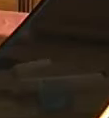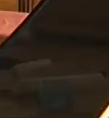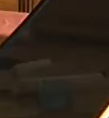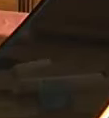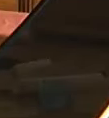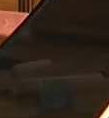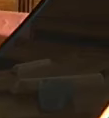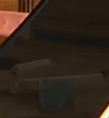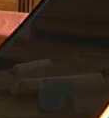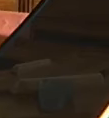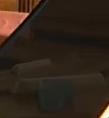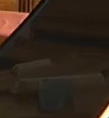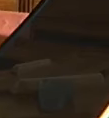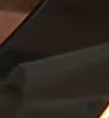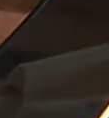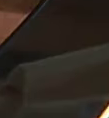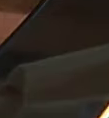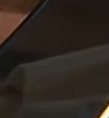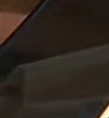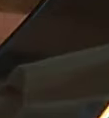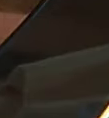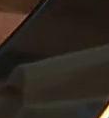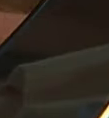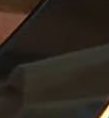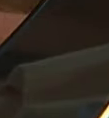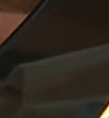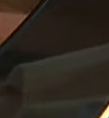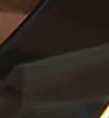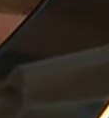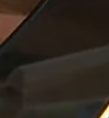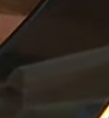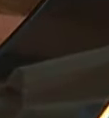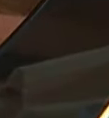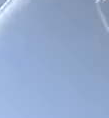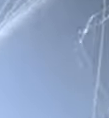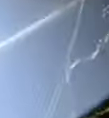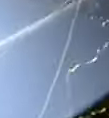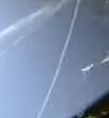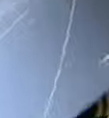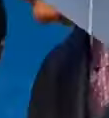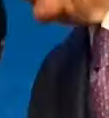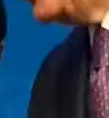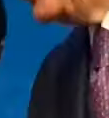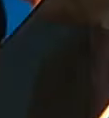KCJ Fair Council meeting flops of absence of technical team.